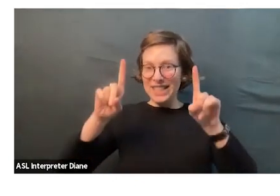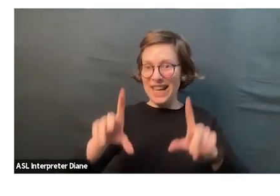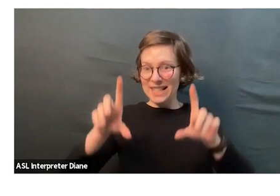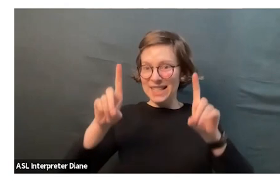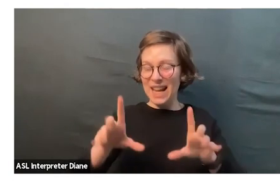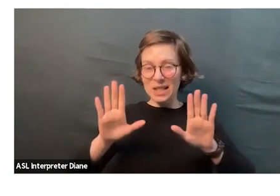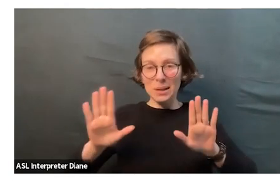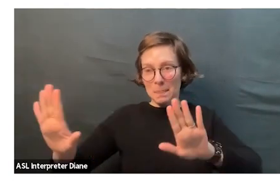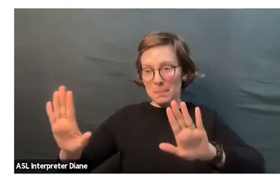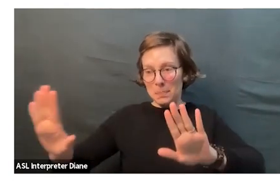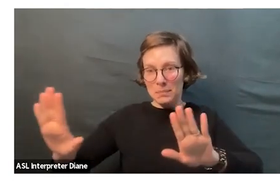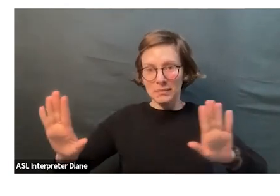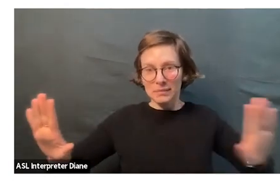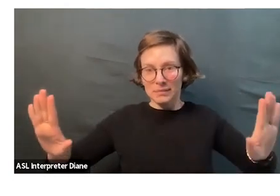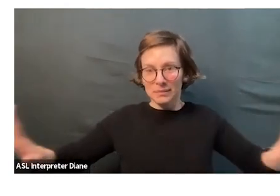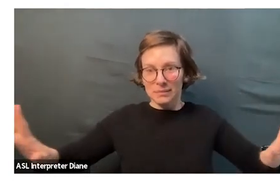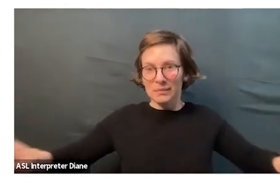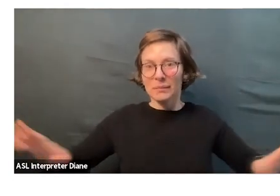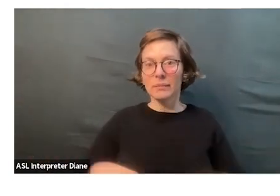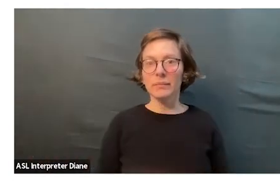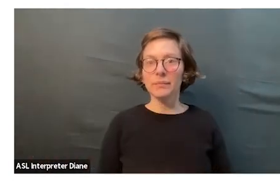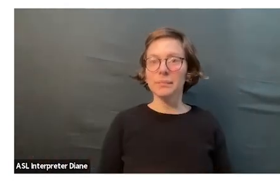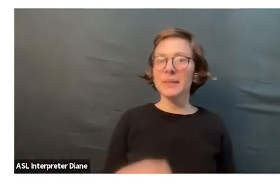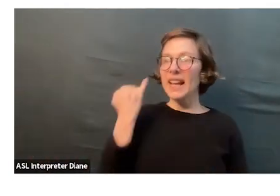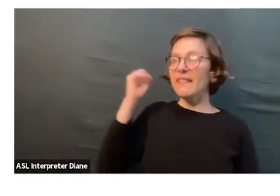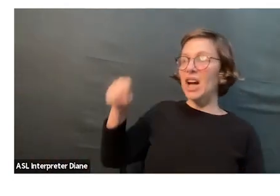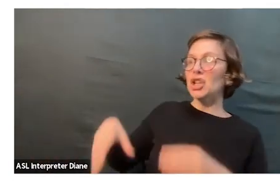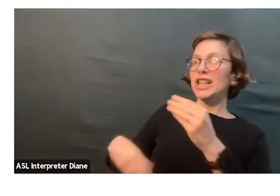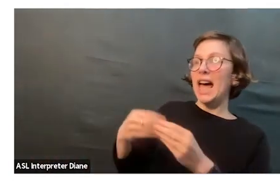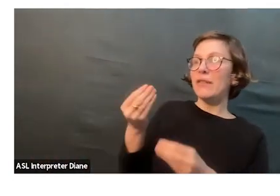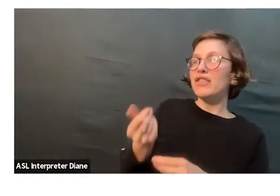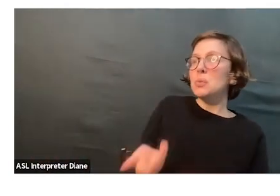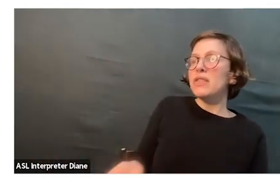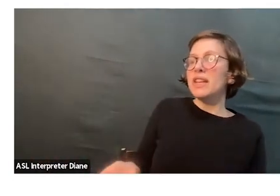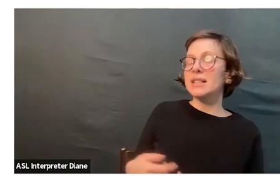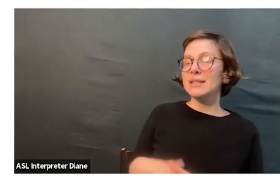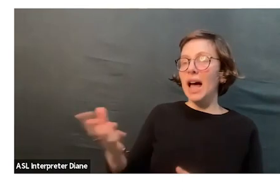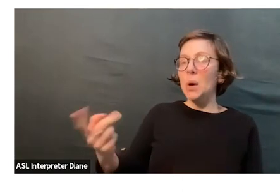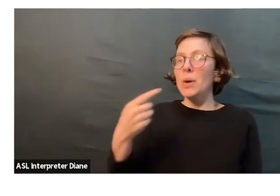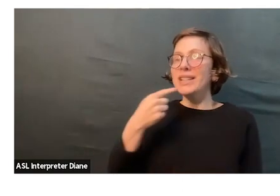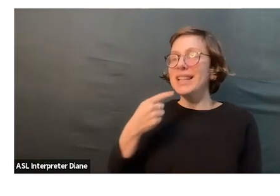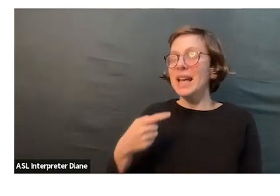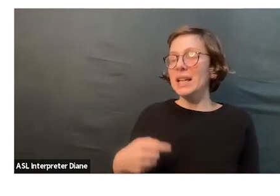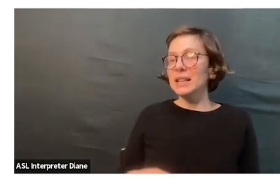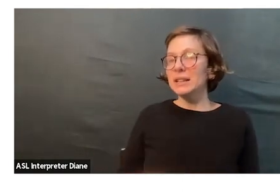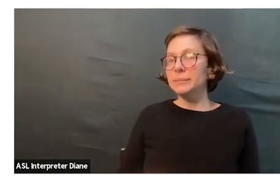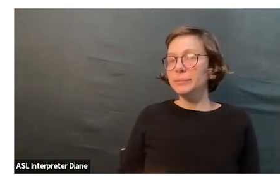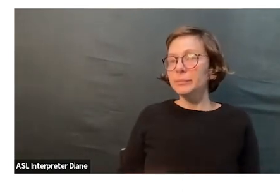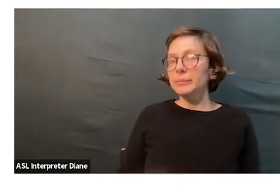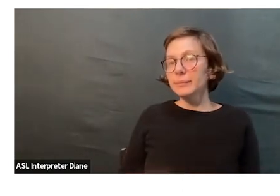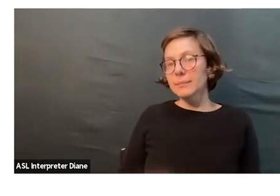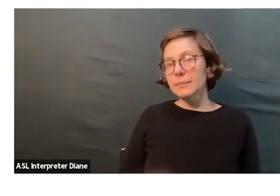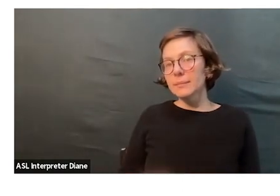who had access to the vaccines and who didn't as a form of Orientalism. The news coverage on Ukraine versus that